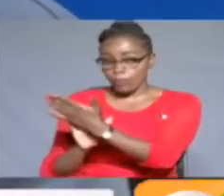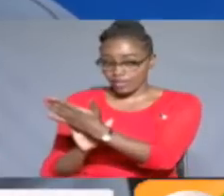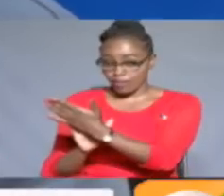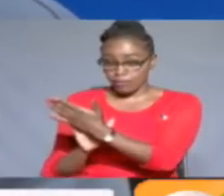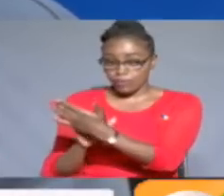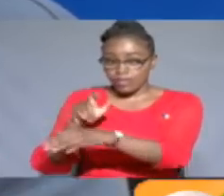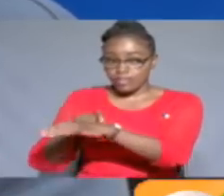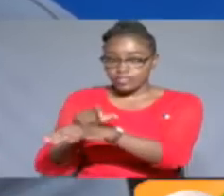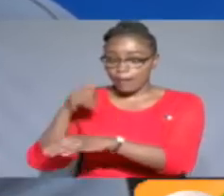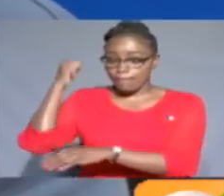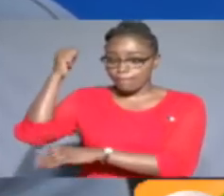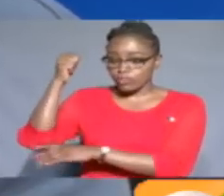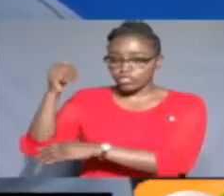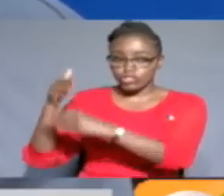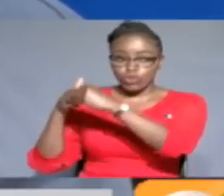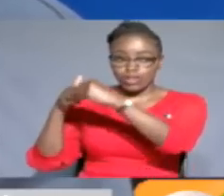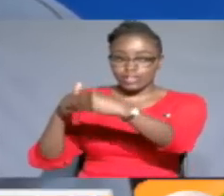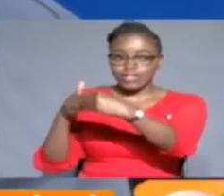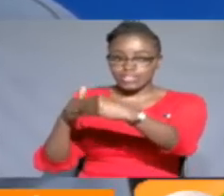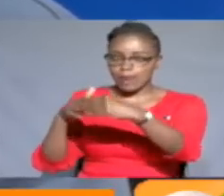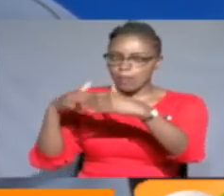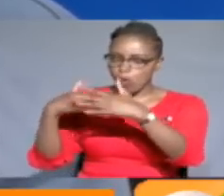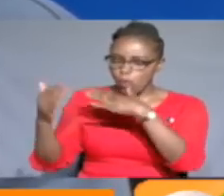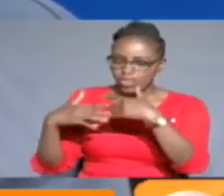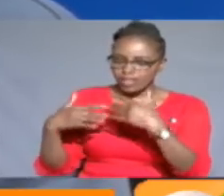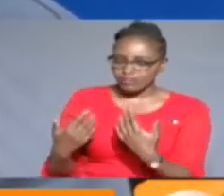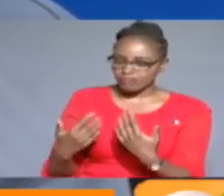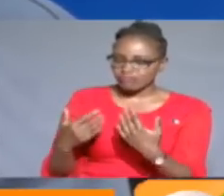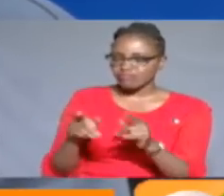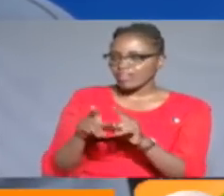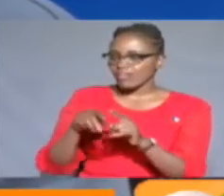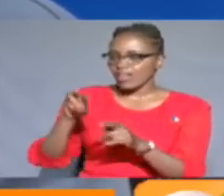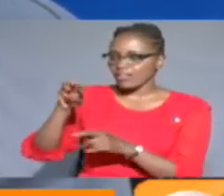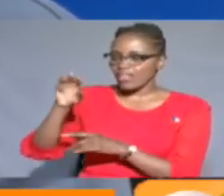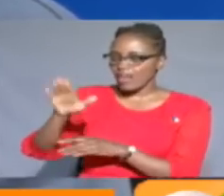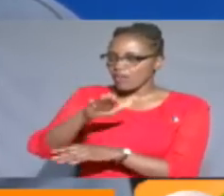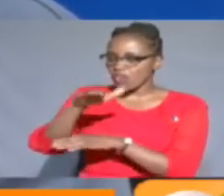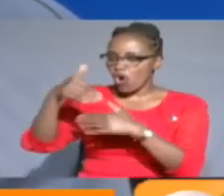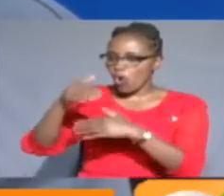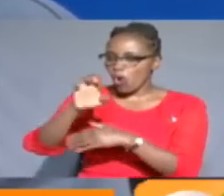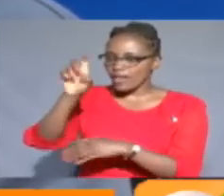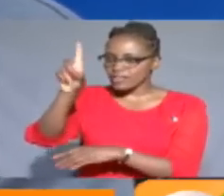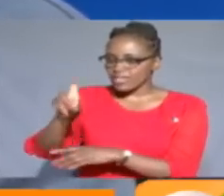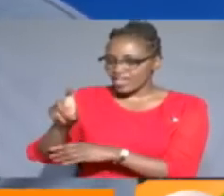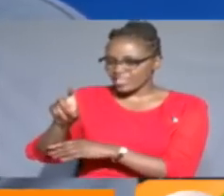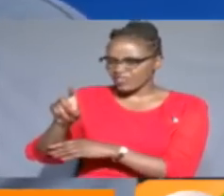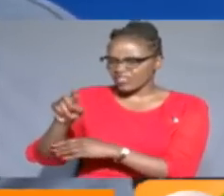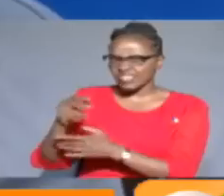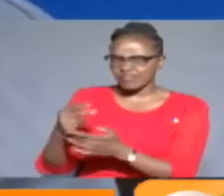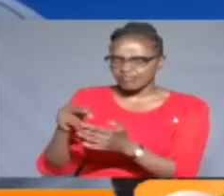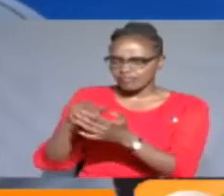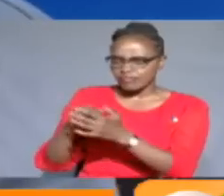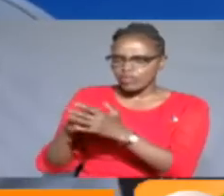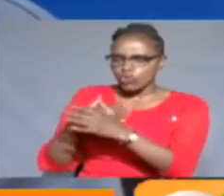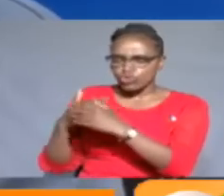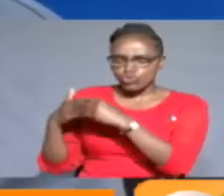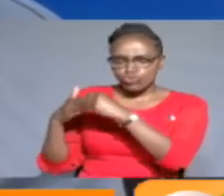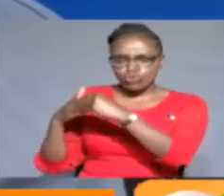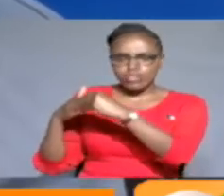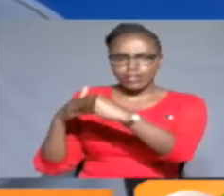the political leadership, whether it's in the legislature or the executive, want to take the lead in